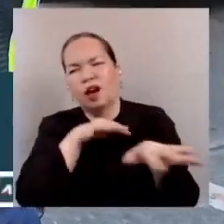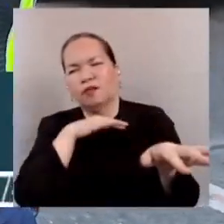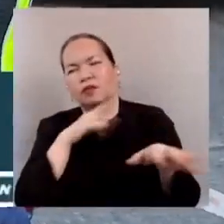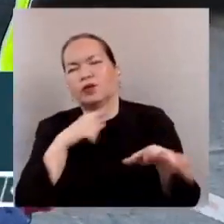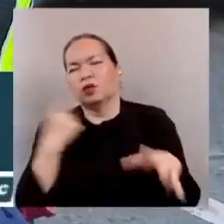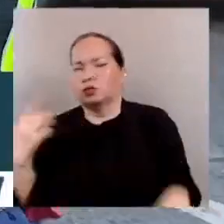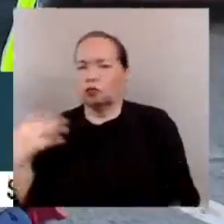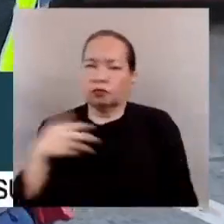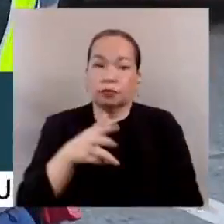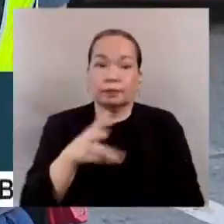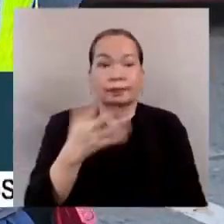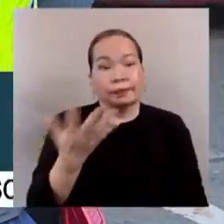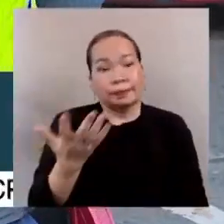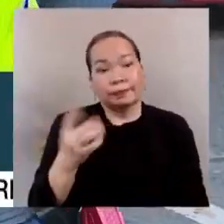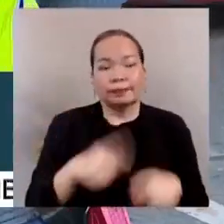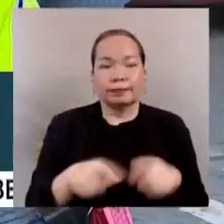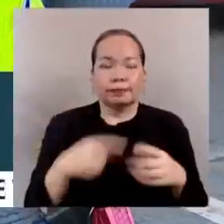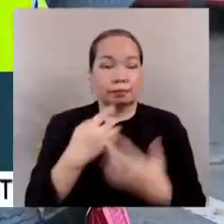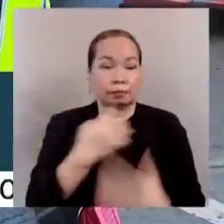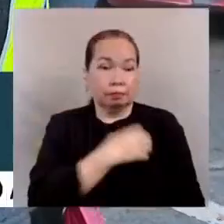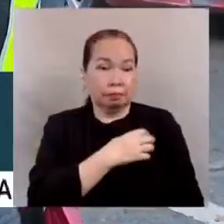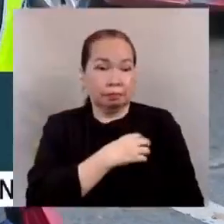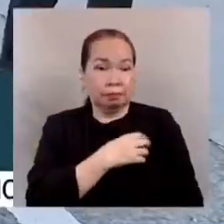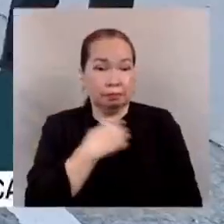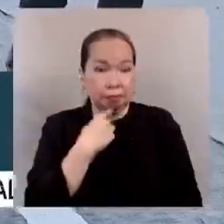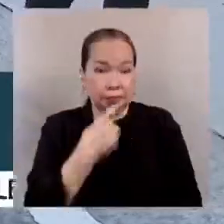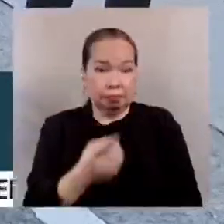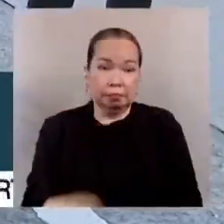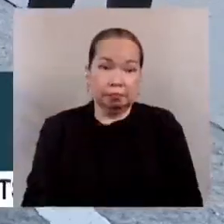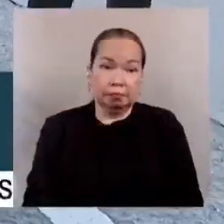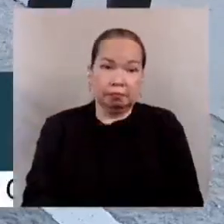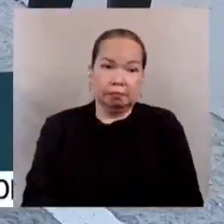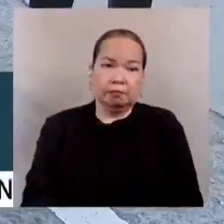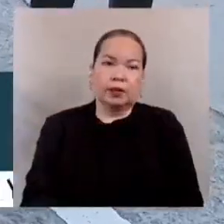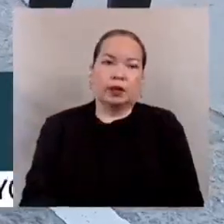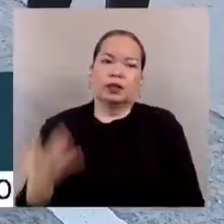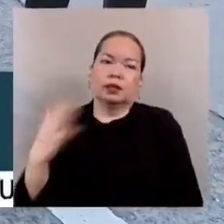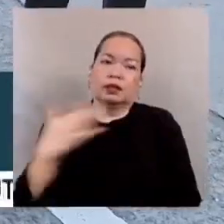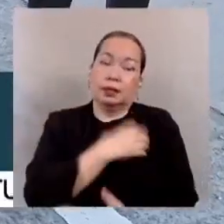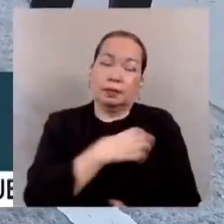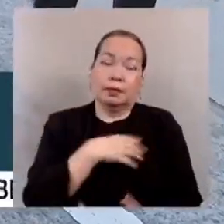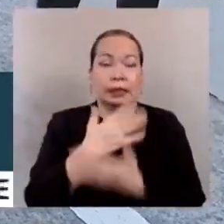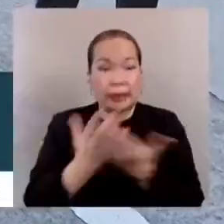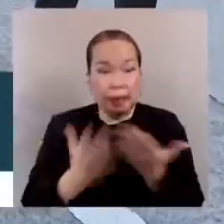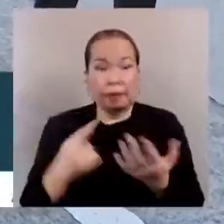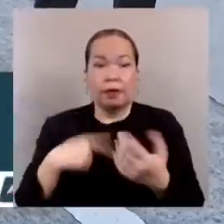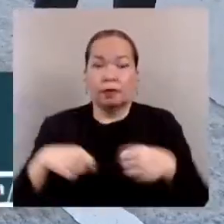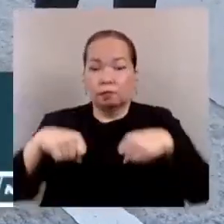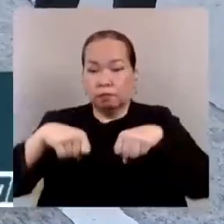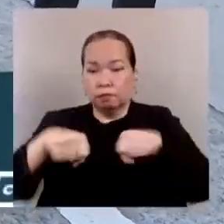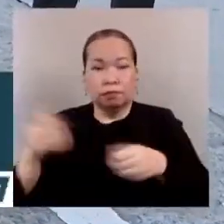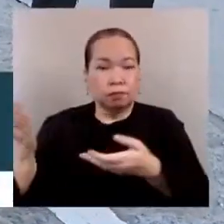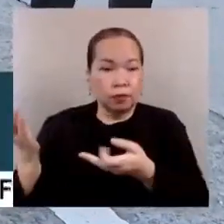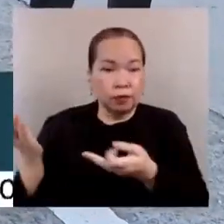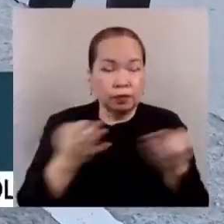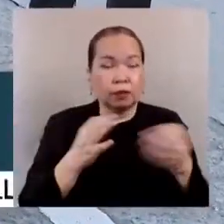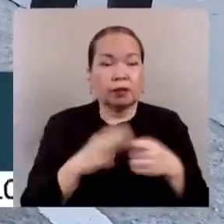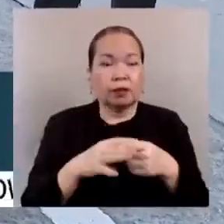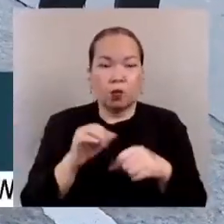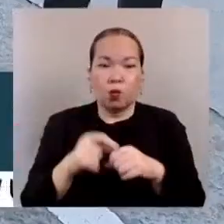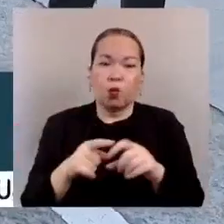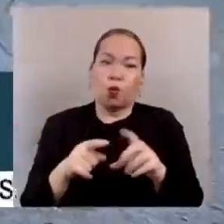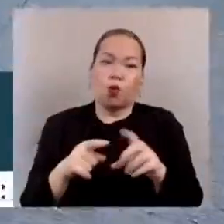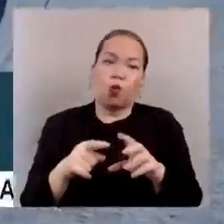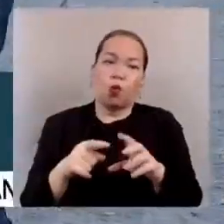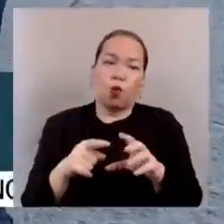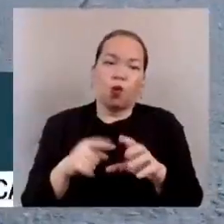traffic. Some police officers, delivery riders, and motorcycle taxis, and even